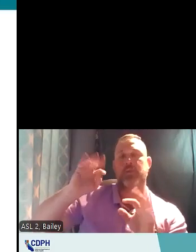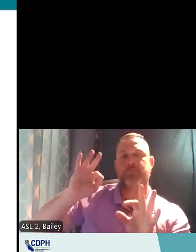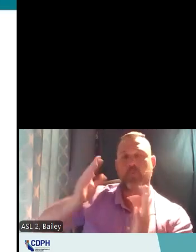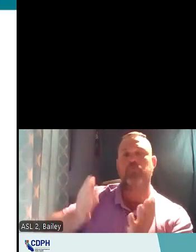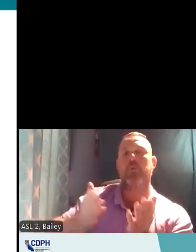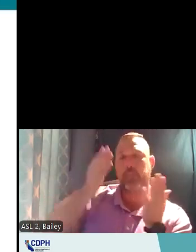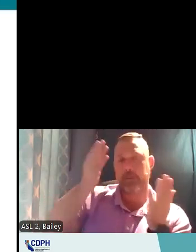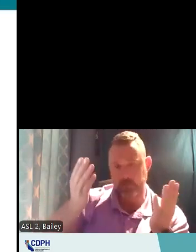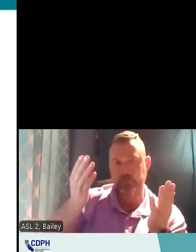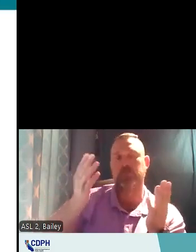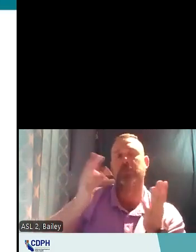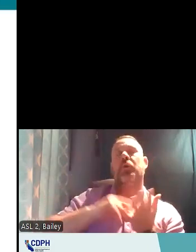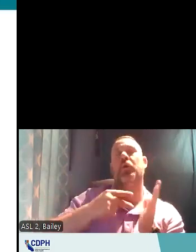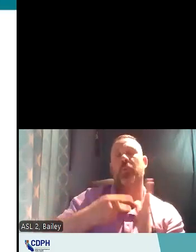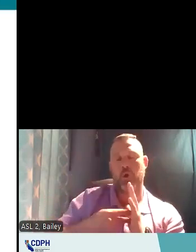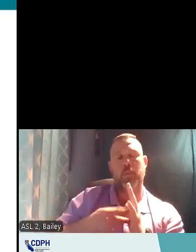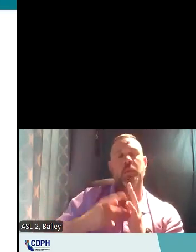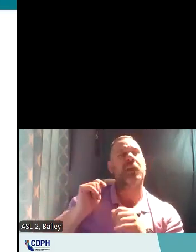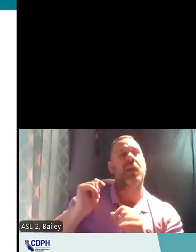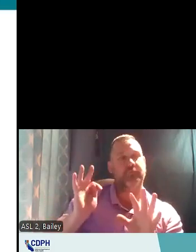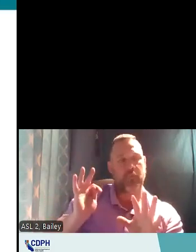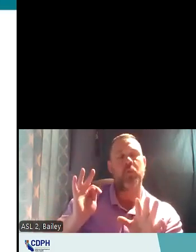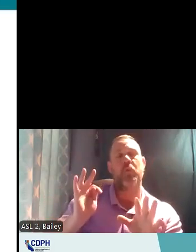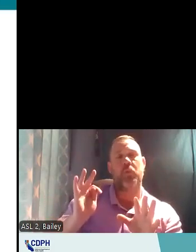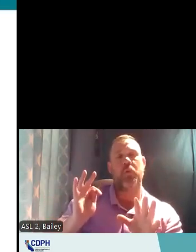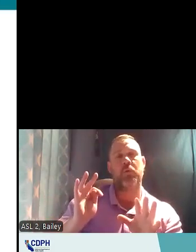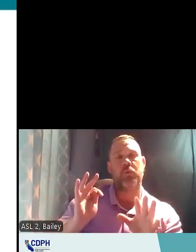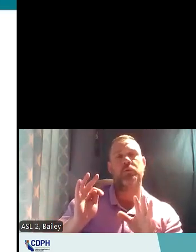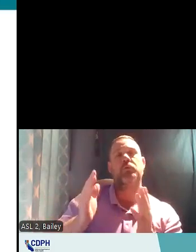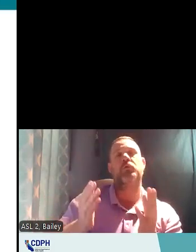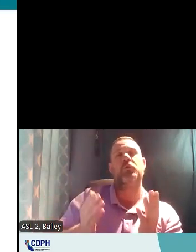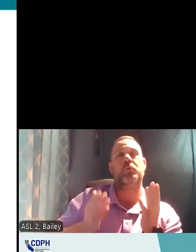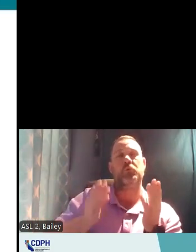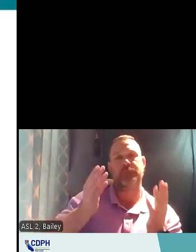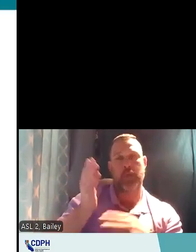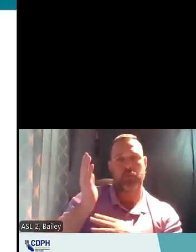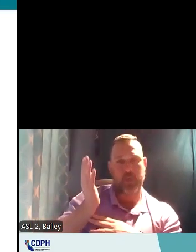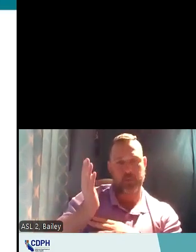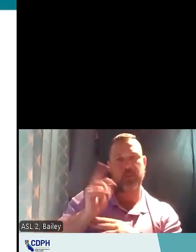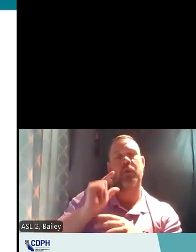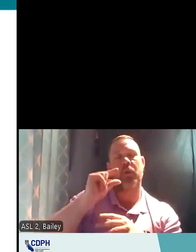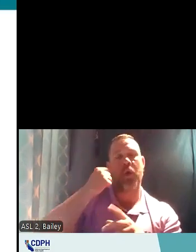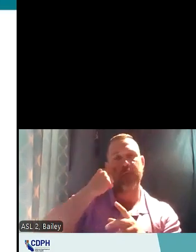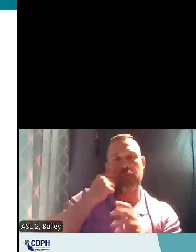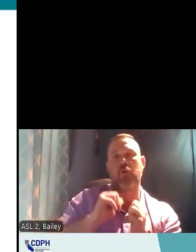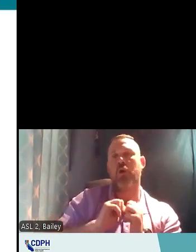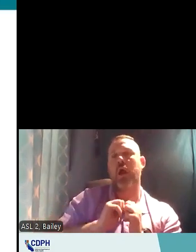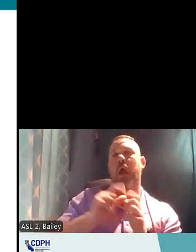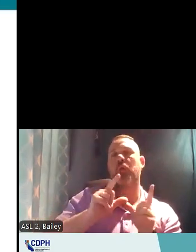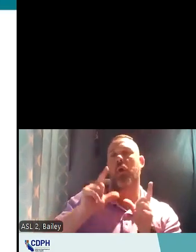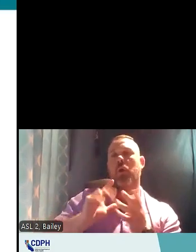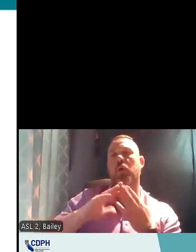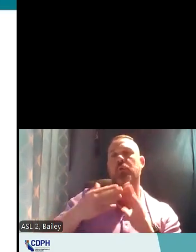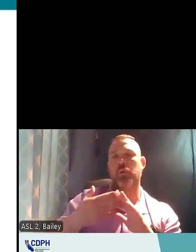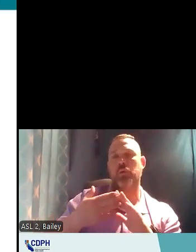recommendations. The purpose of this task force, as you may know, was to present recommendations to the governor on how local